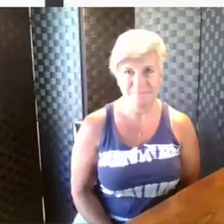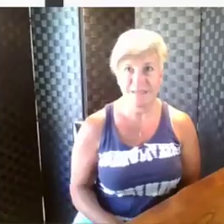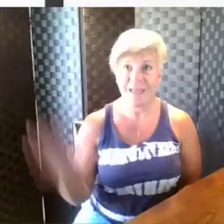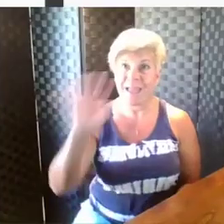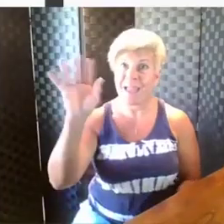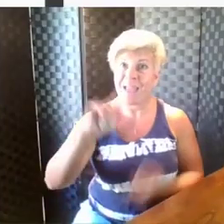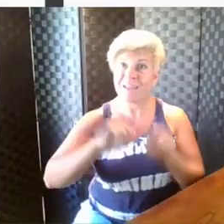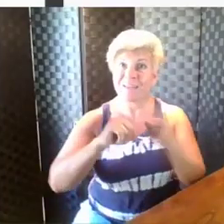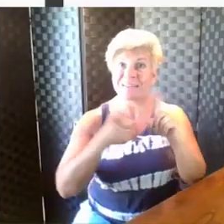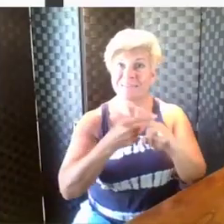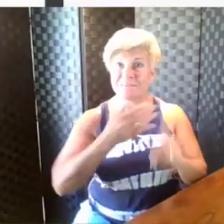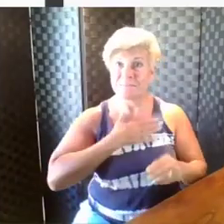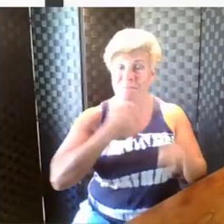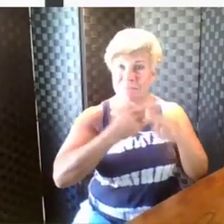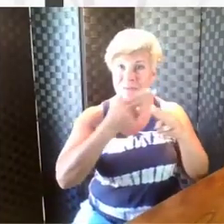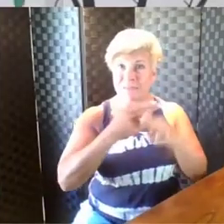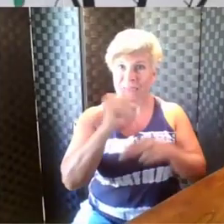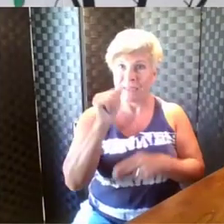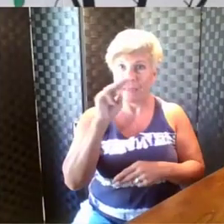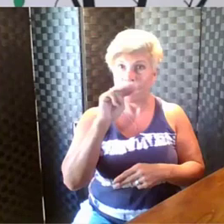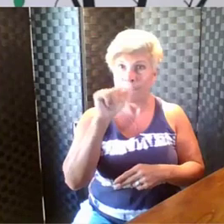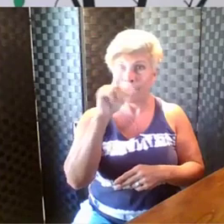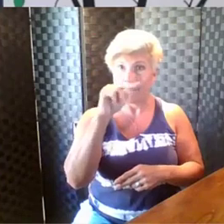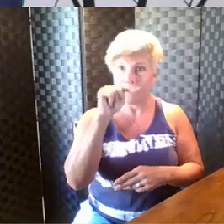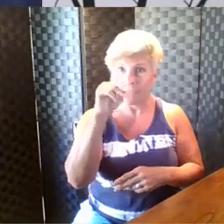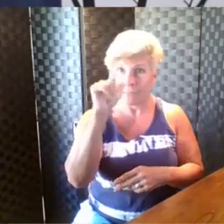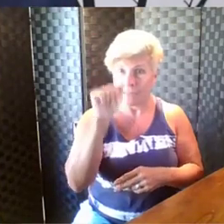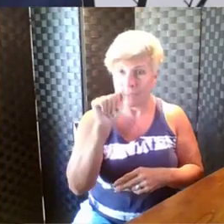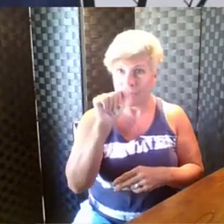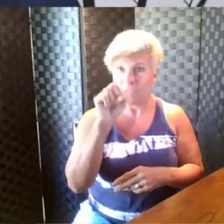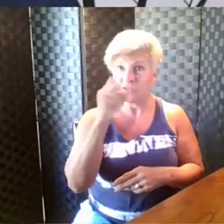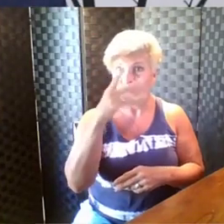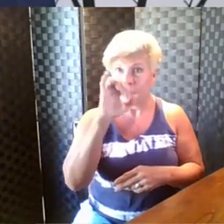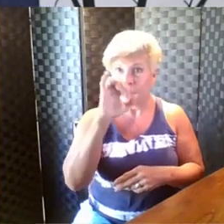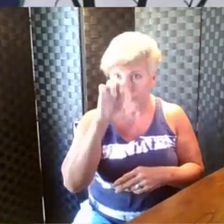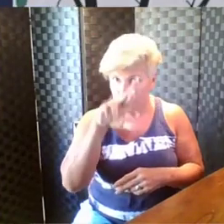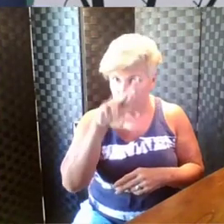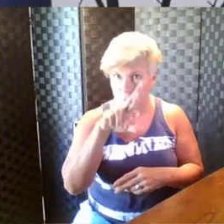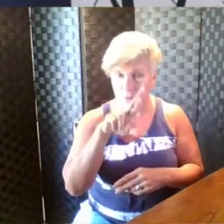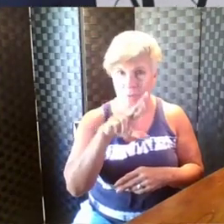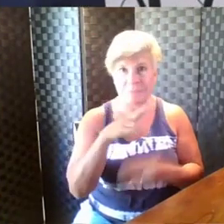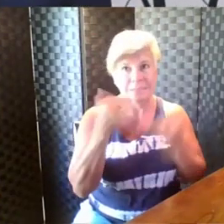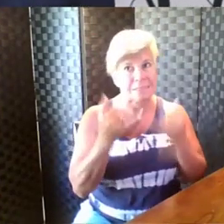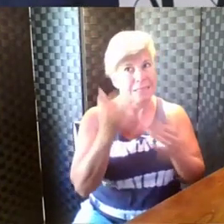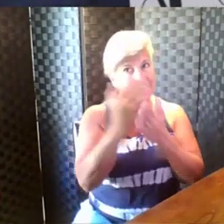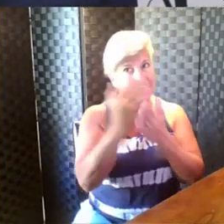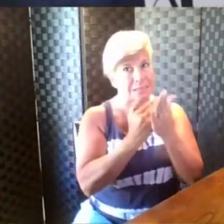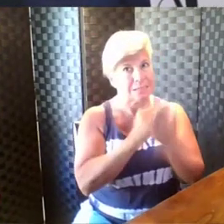Hi friends, my name is Amanda Schreiber and I'm doing a lesson today on characters.